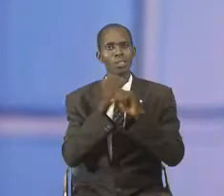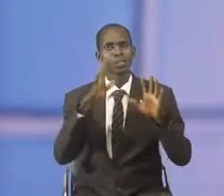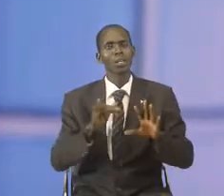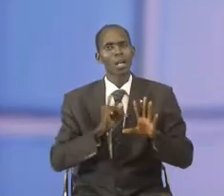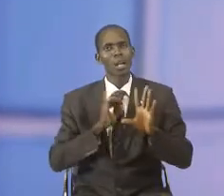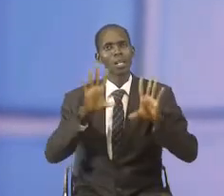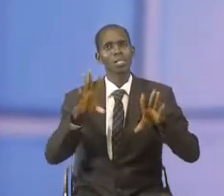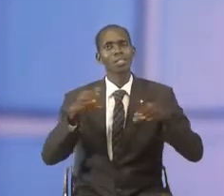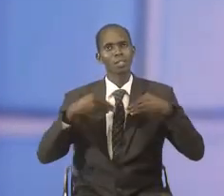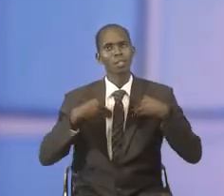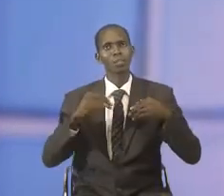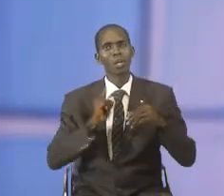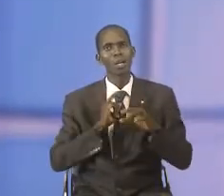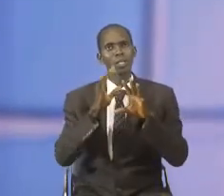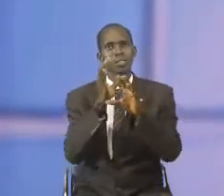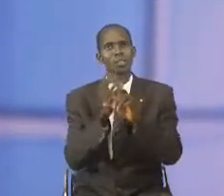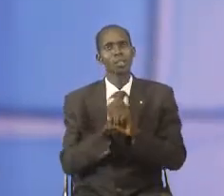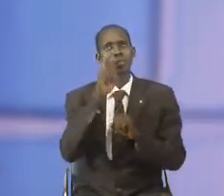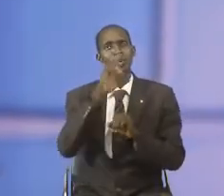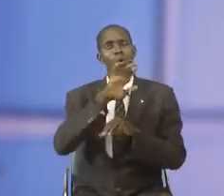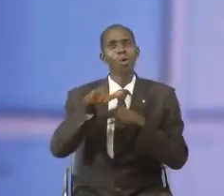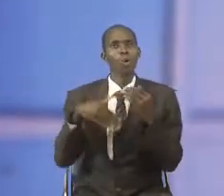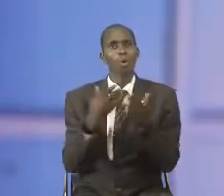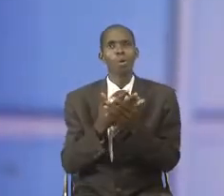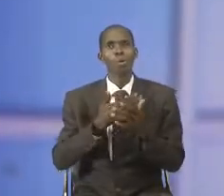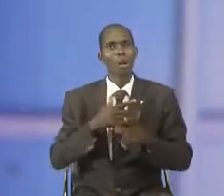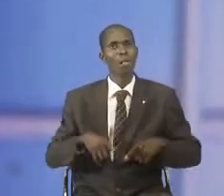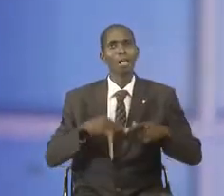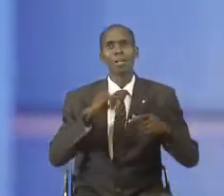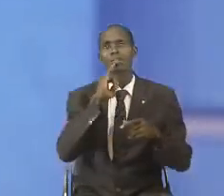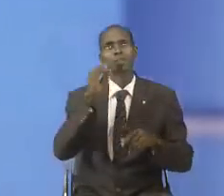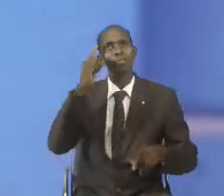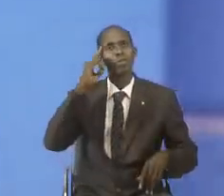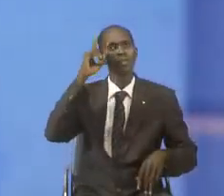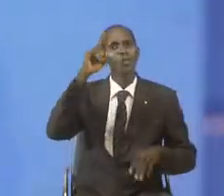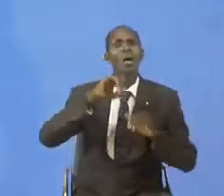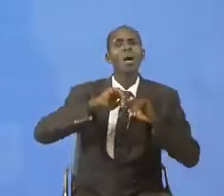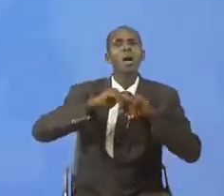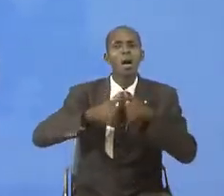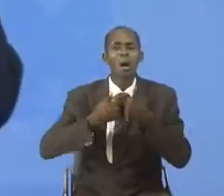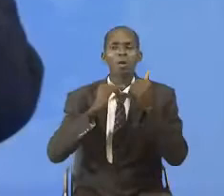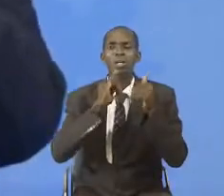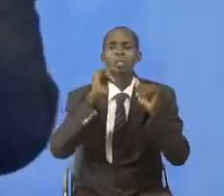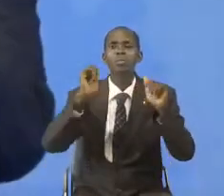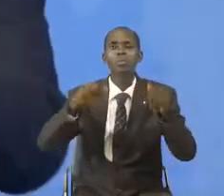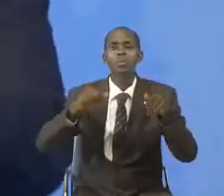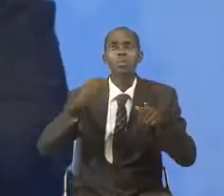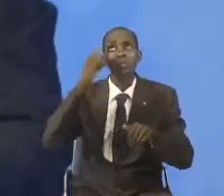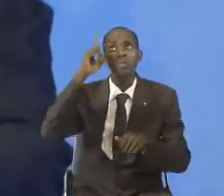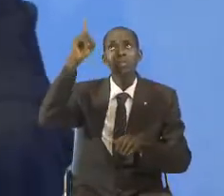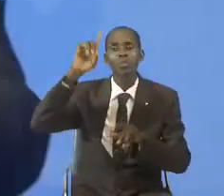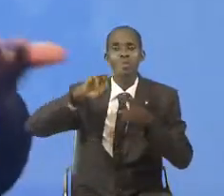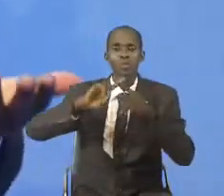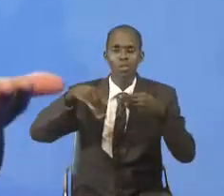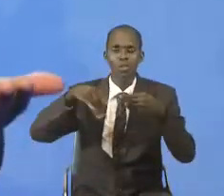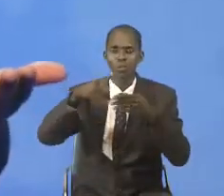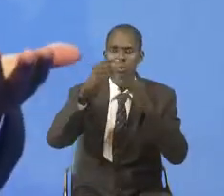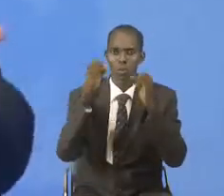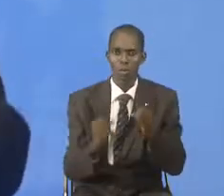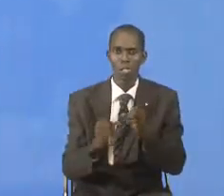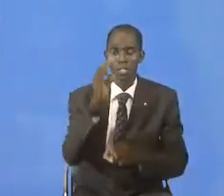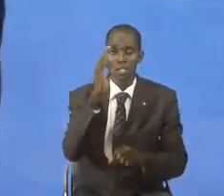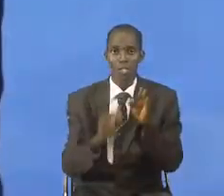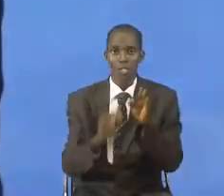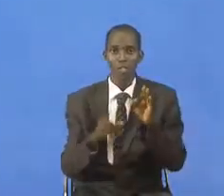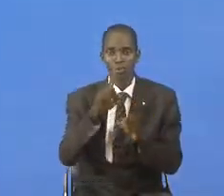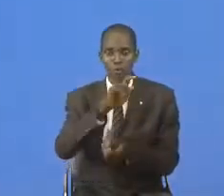say, you're my Savior, you're my Lord, I receive you, I accept you, all my life is for you, how can he